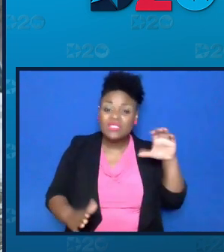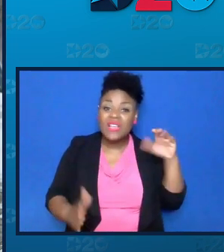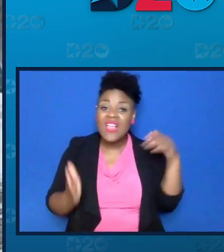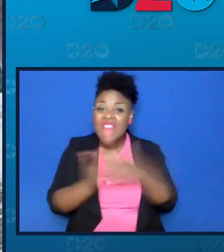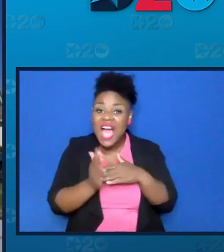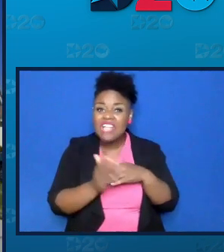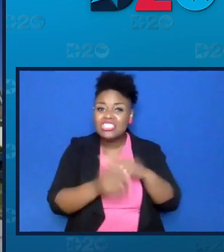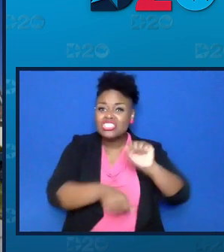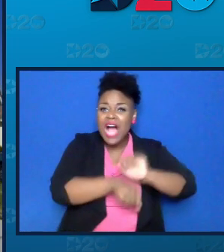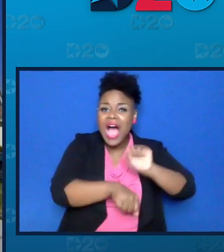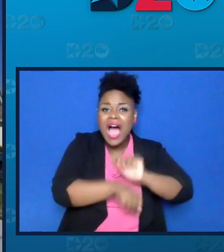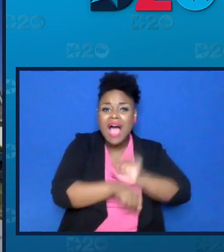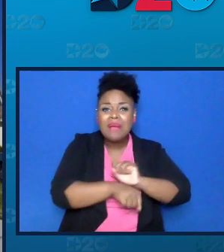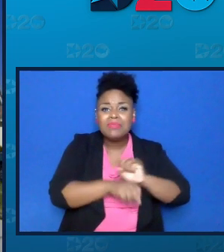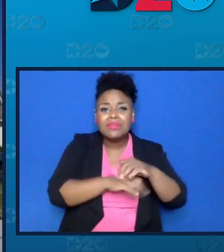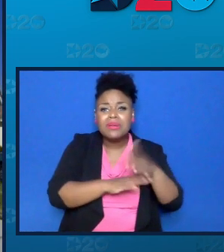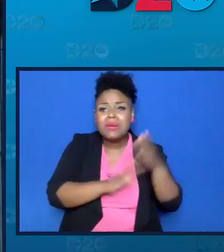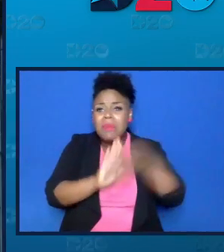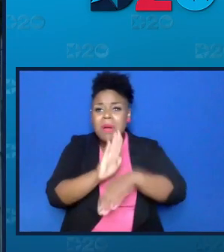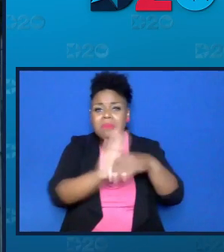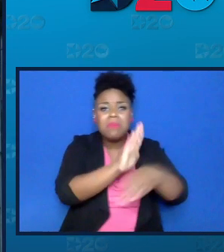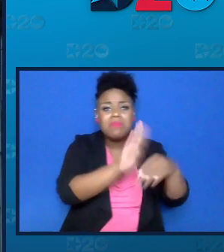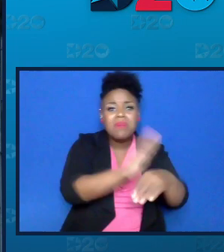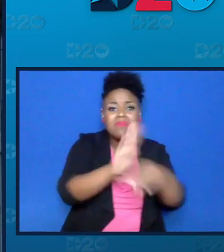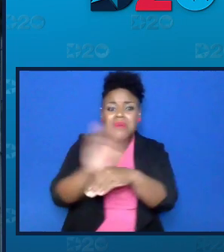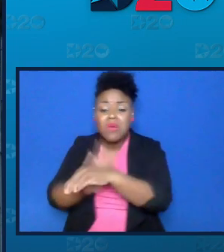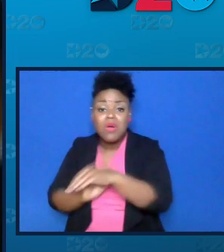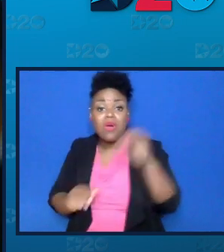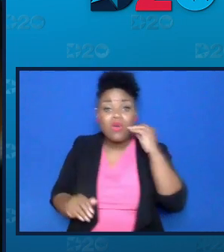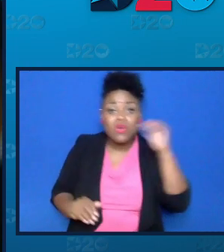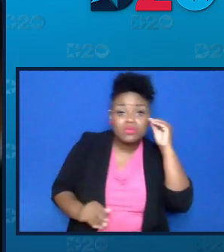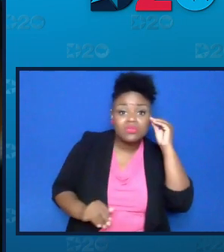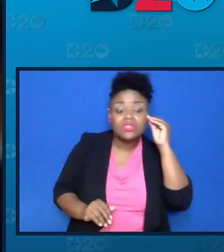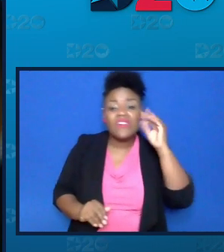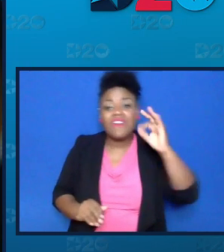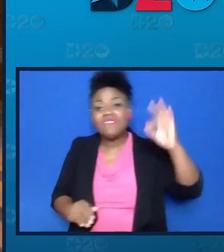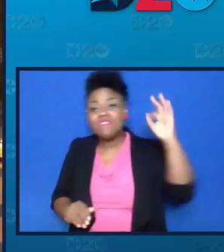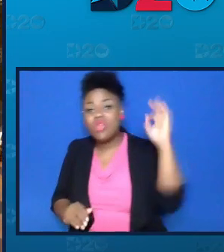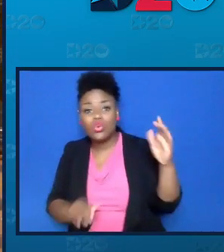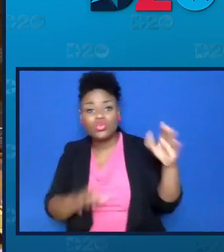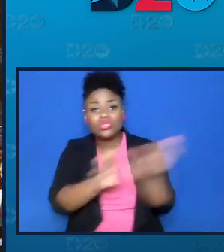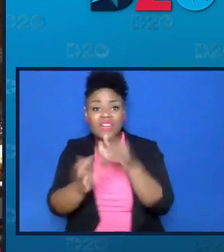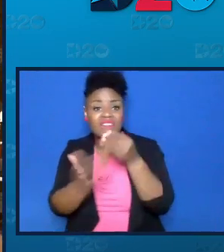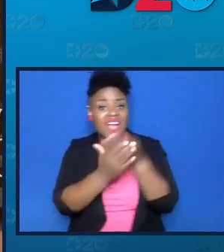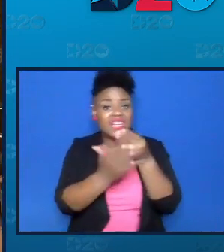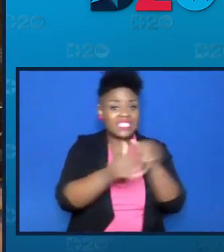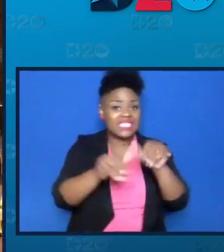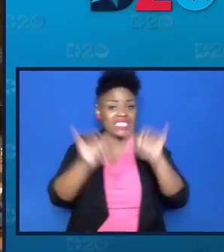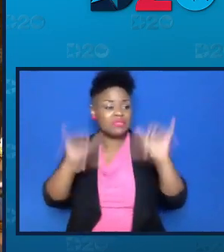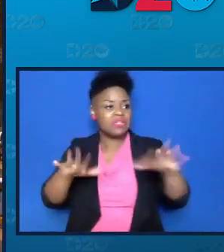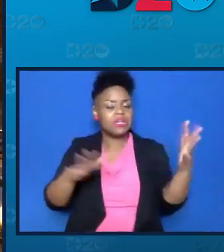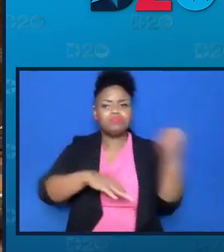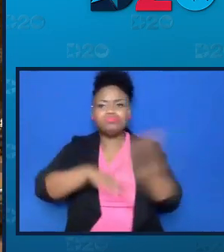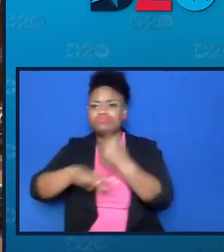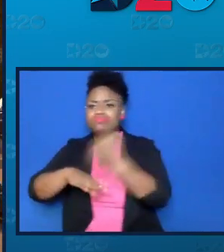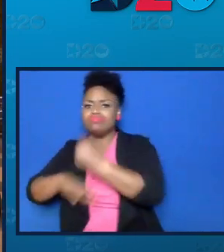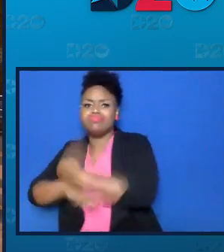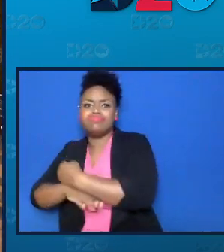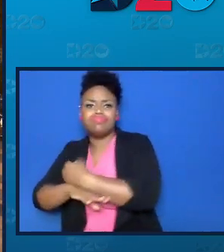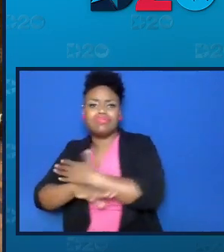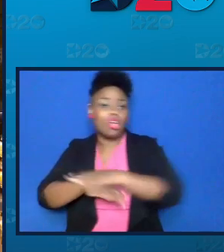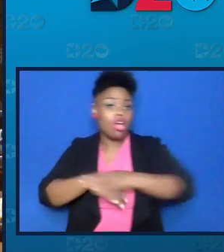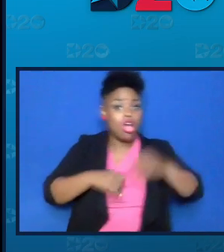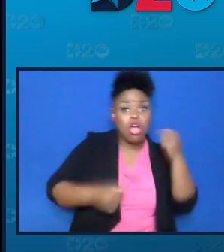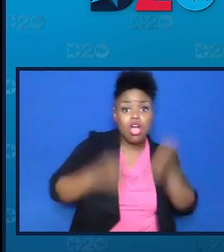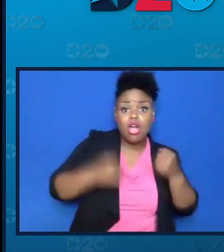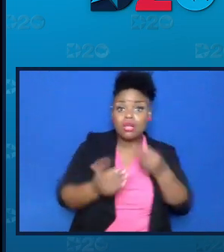to foreclosure. The financial system was in tatters. Auto sales had dropped to near